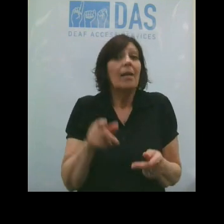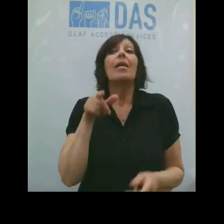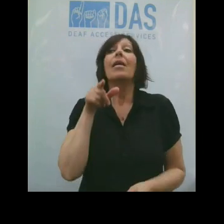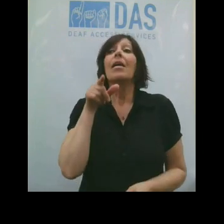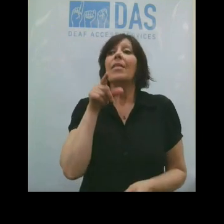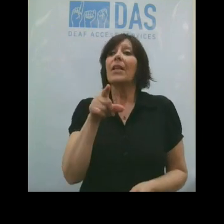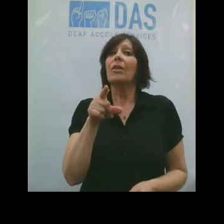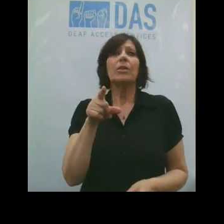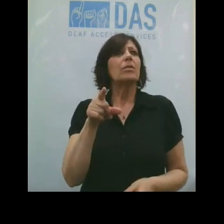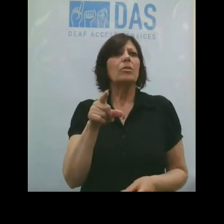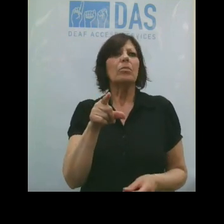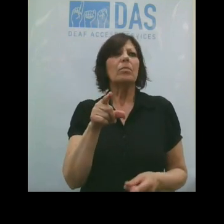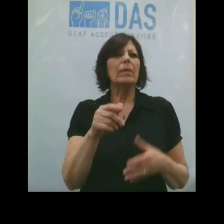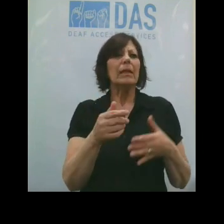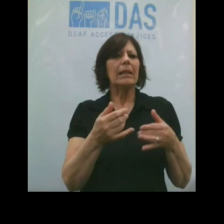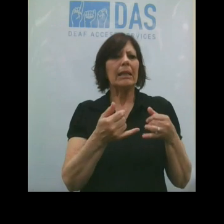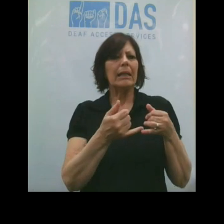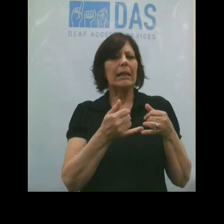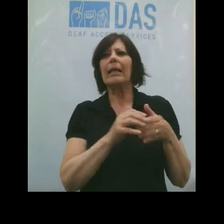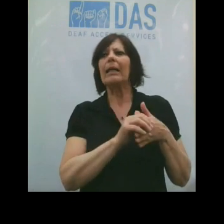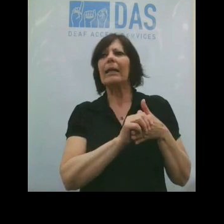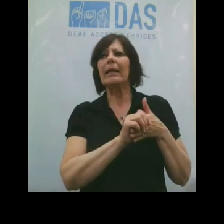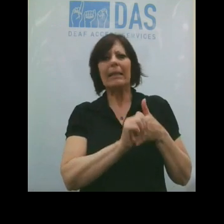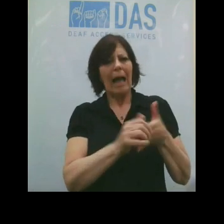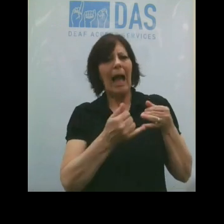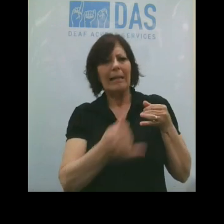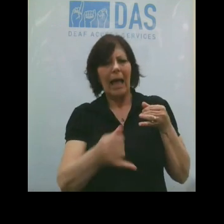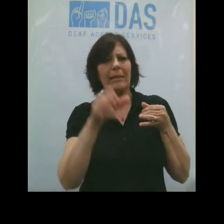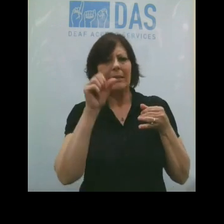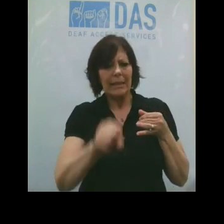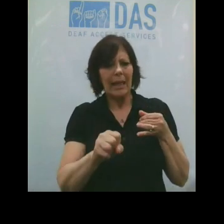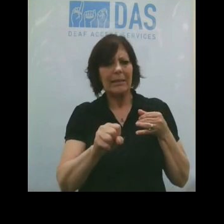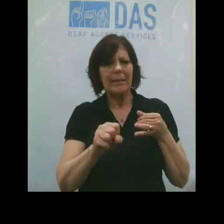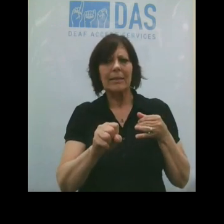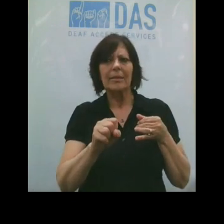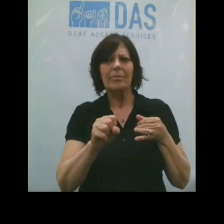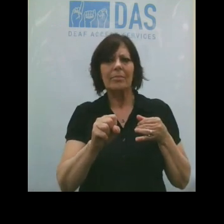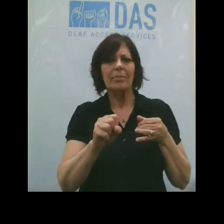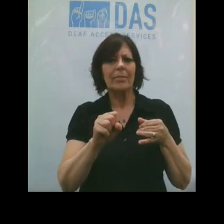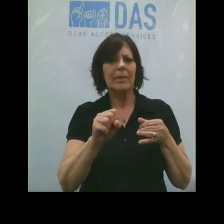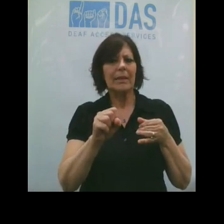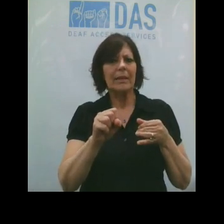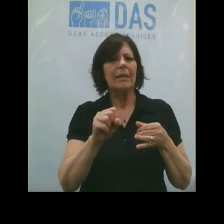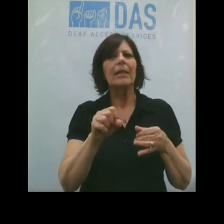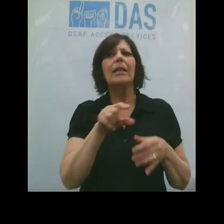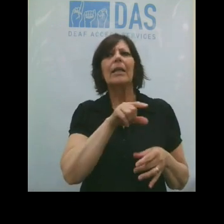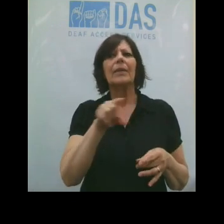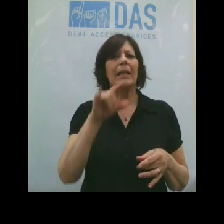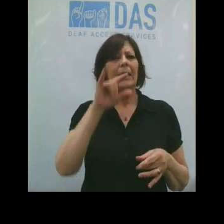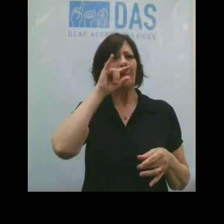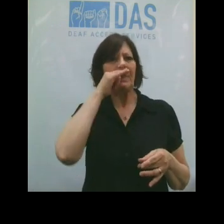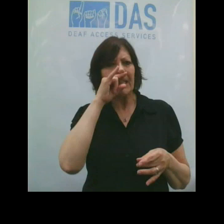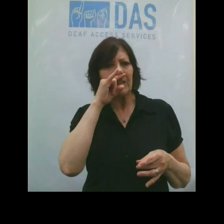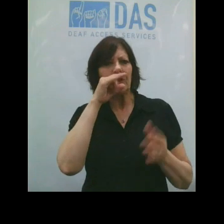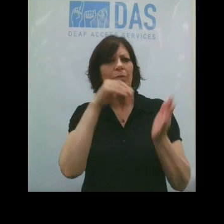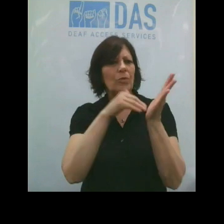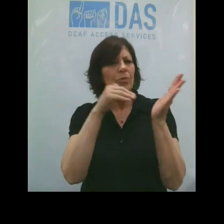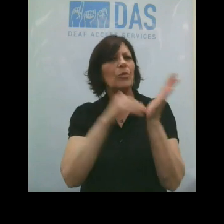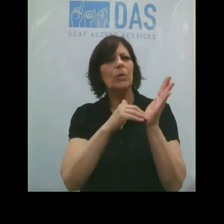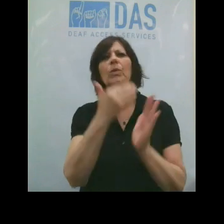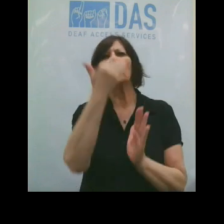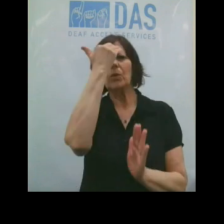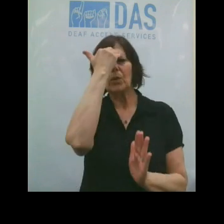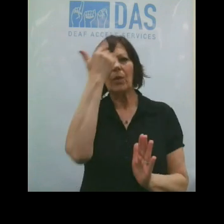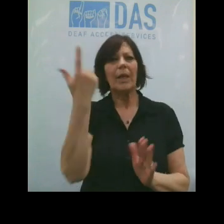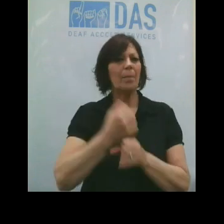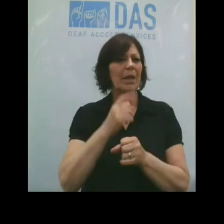very strong guidelines that are evidence-based that have been put out by the American Academy of Pediatrics, so guidance for pediatricians to make sure that